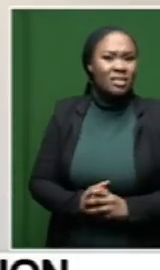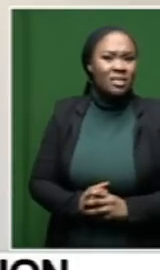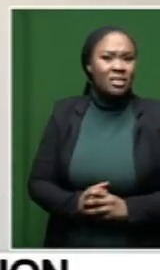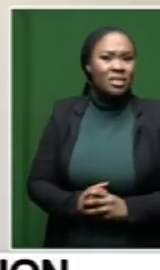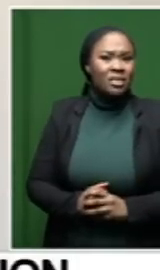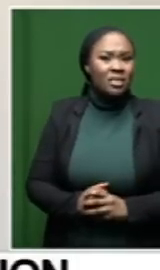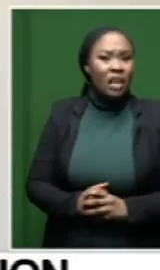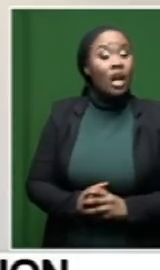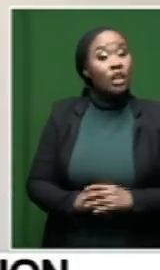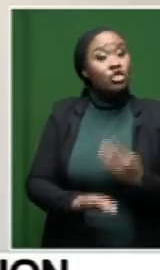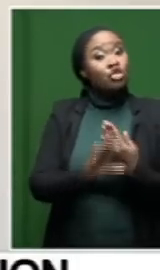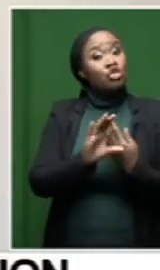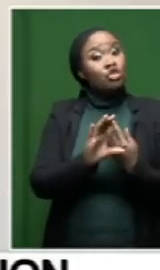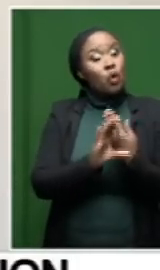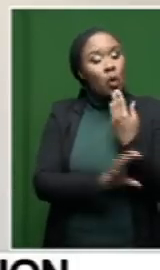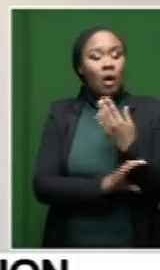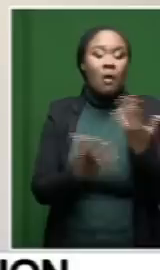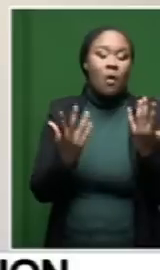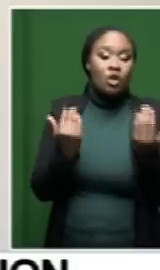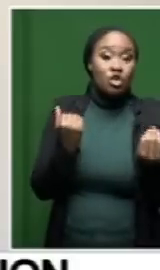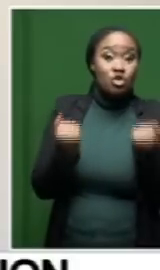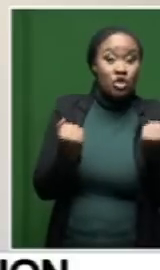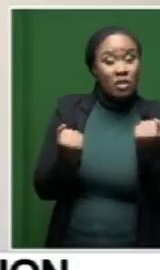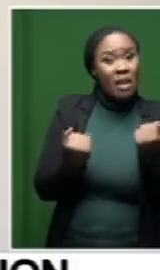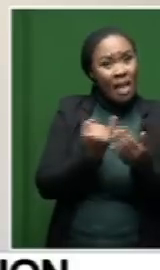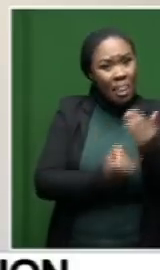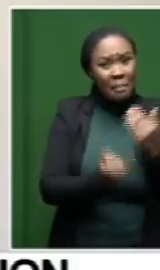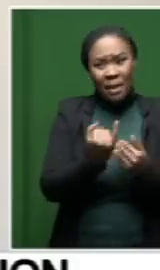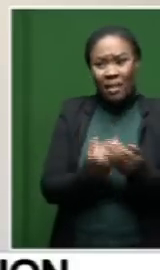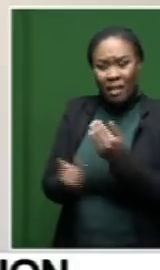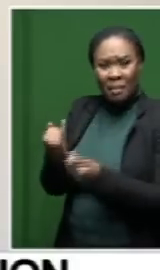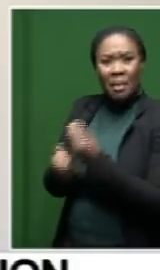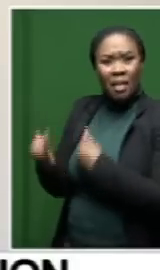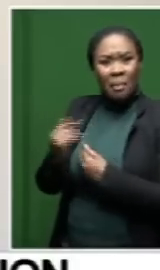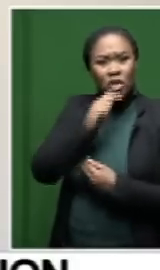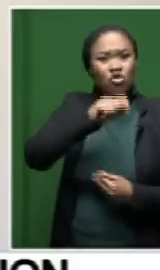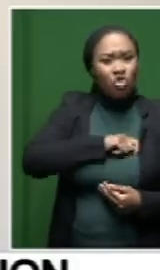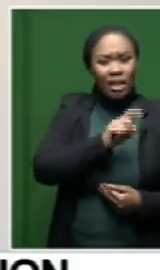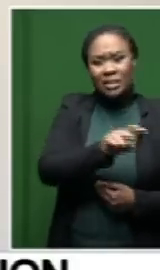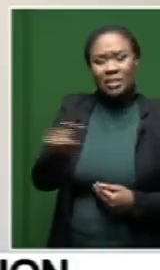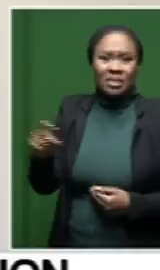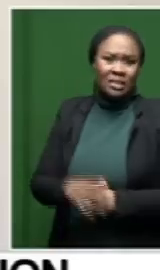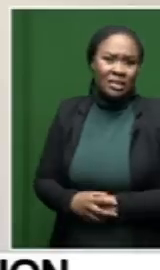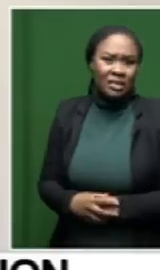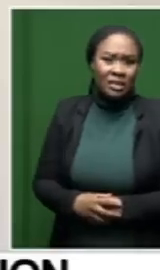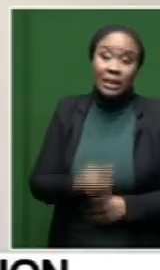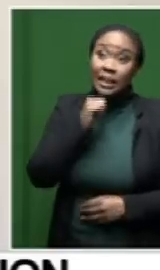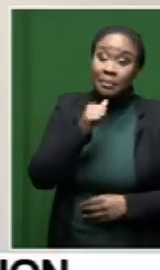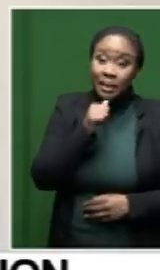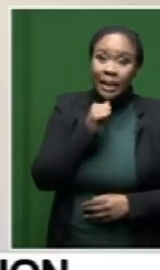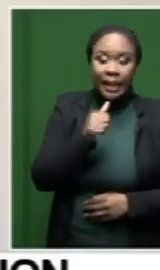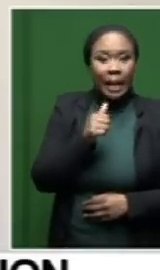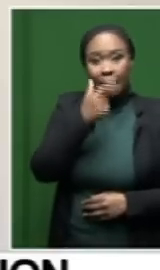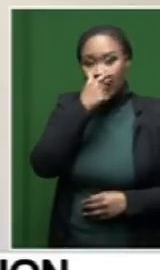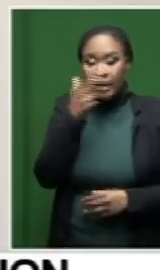independent judiciary. We have to trust them to do their work. It doesn't matter that the president is an